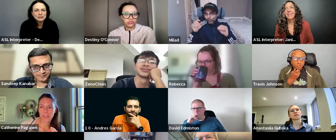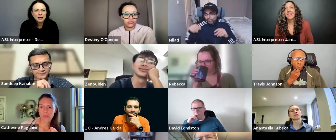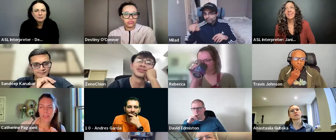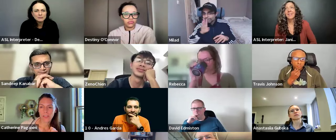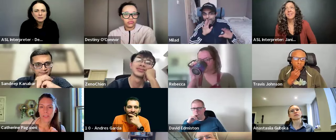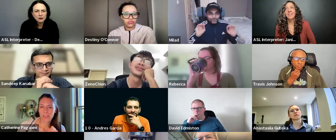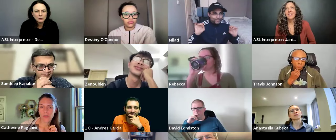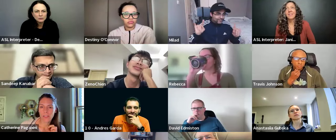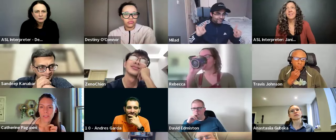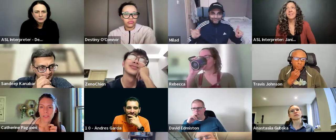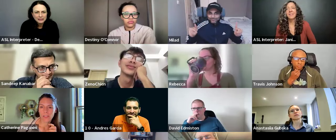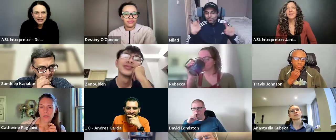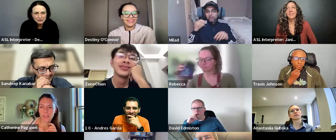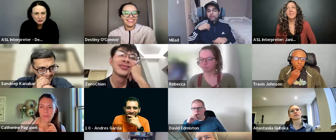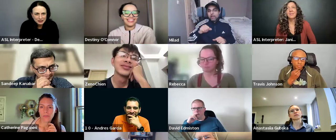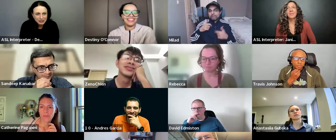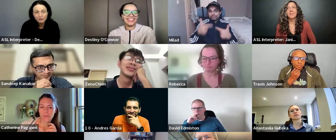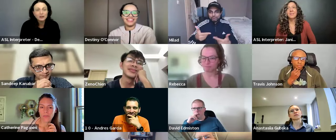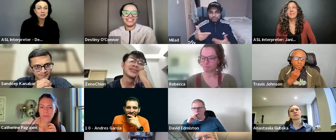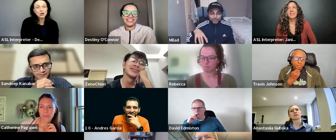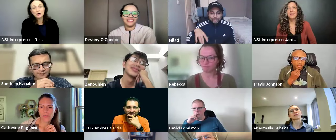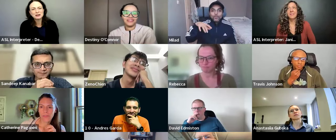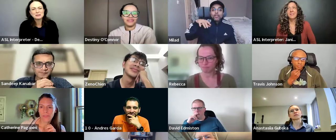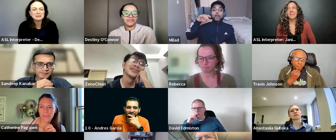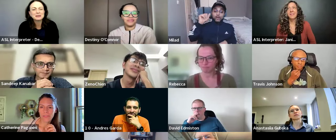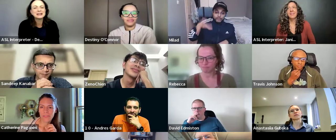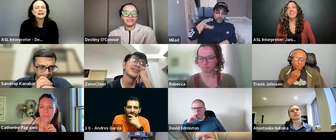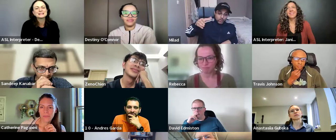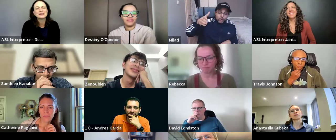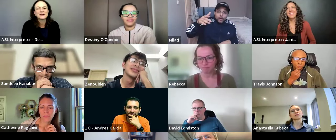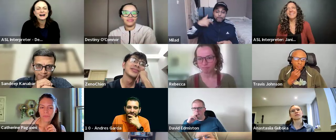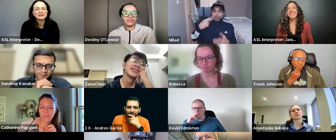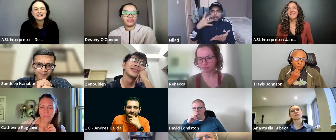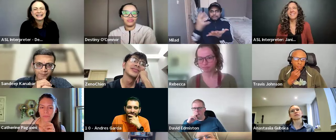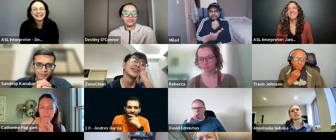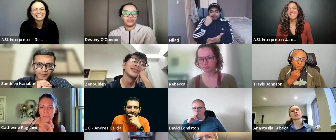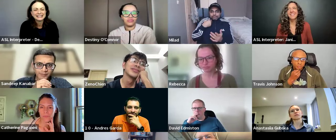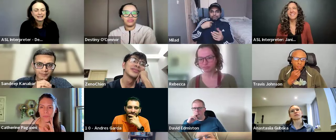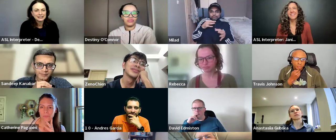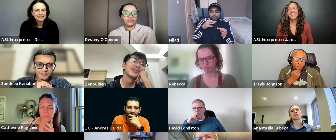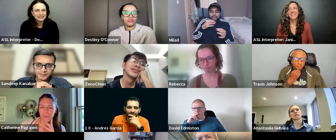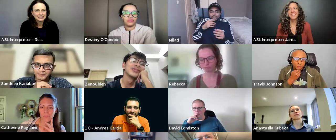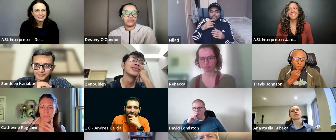Yeah, I was, you know, I was trying to be careful not to talk over anybody, but anyway, so